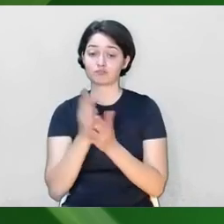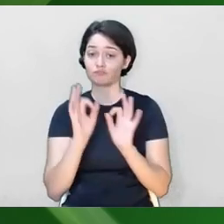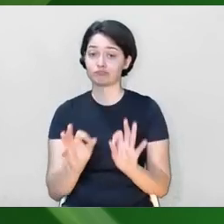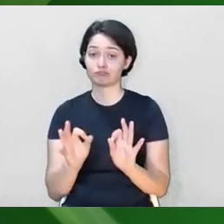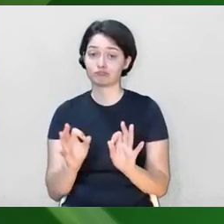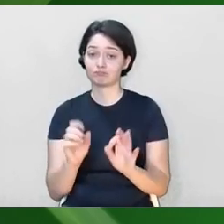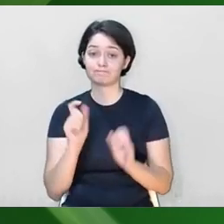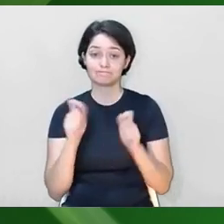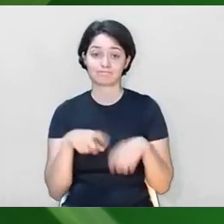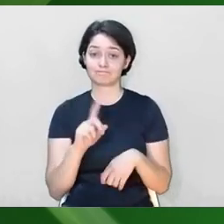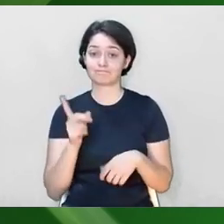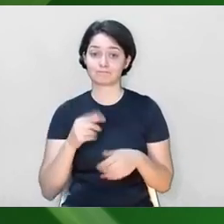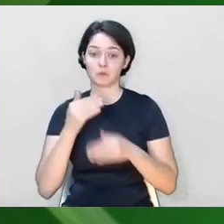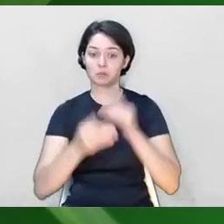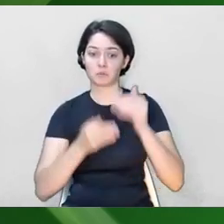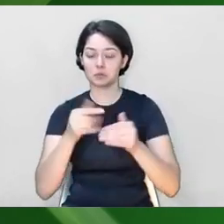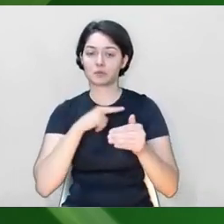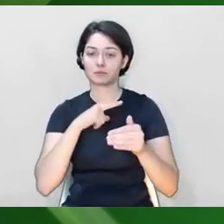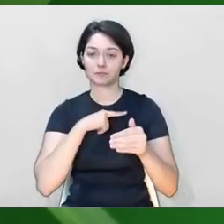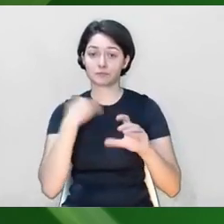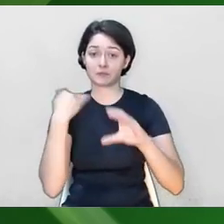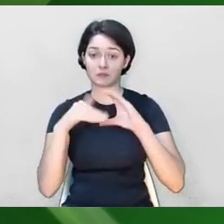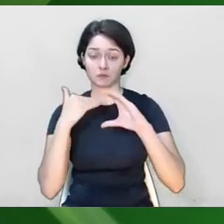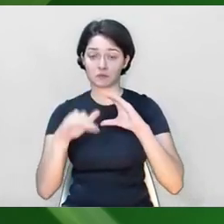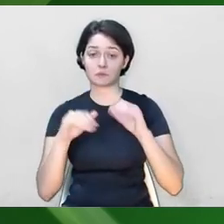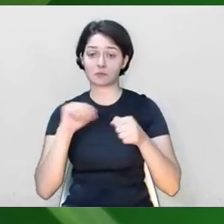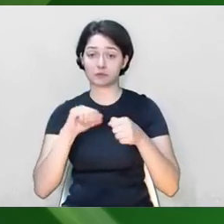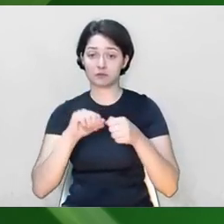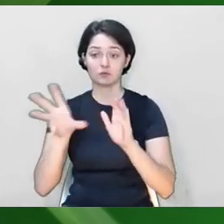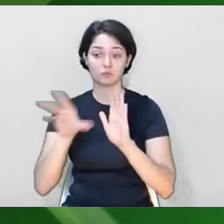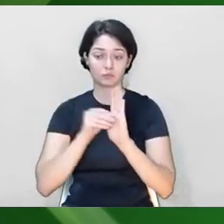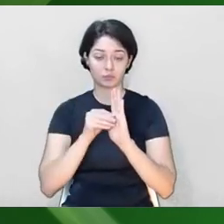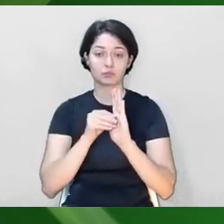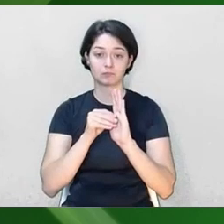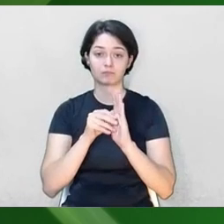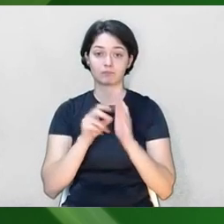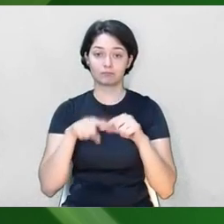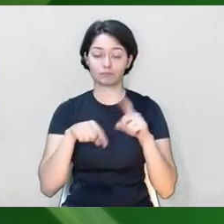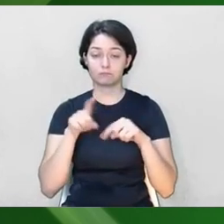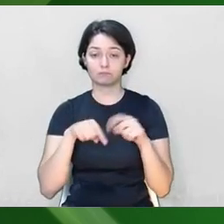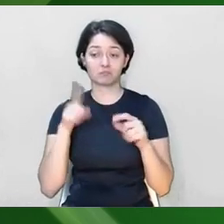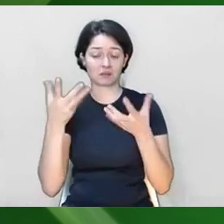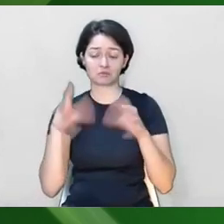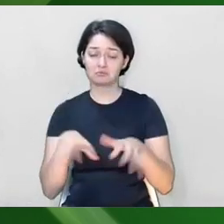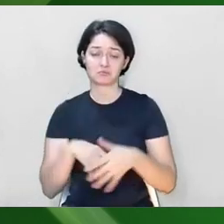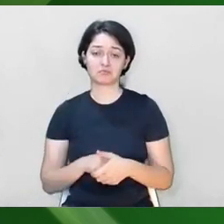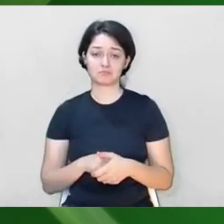was a journey that didn't work out. Pity. We sent a step-by-step. We sent him emails for him to purchase the product. He didn't want